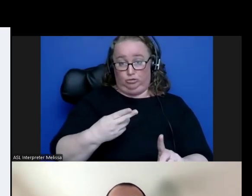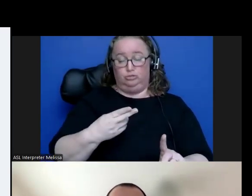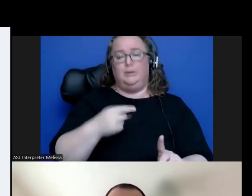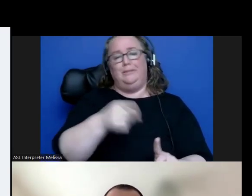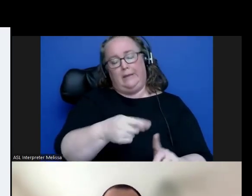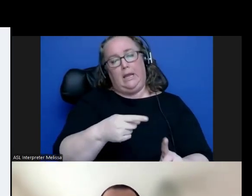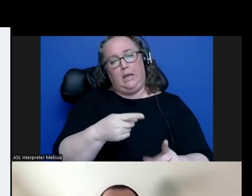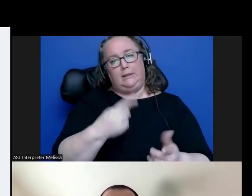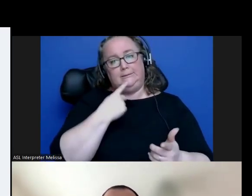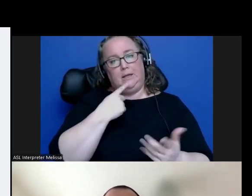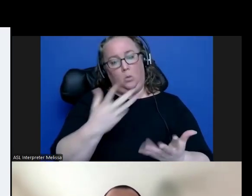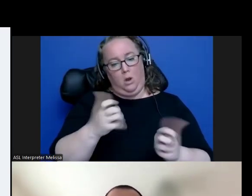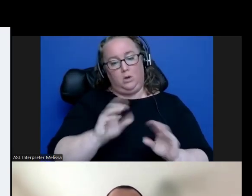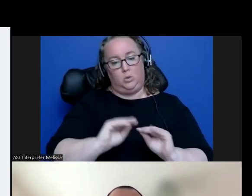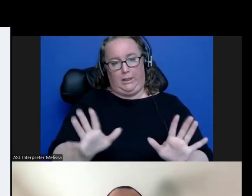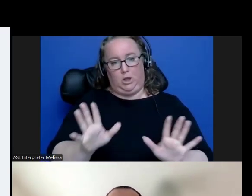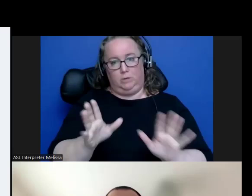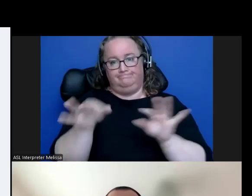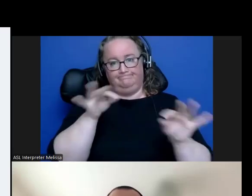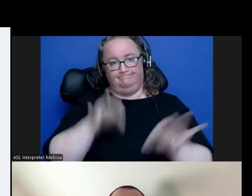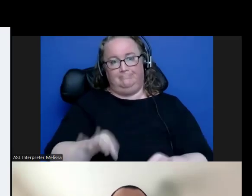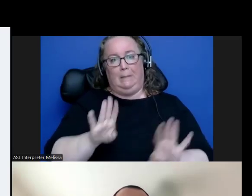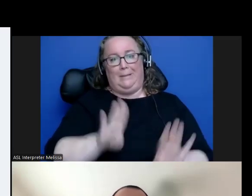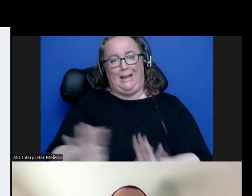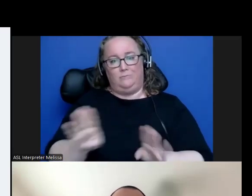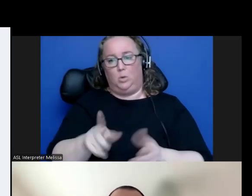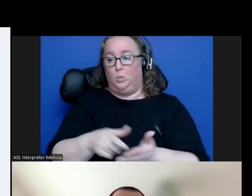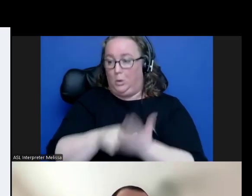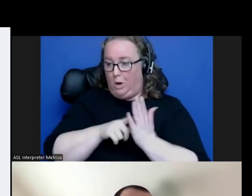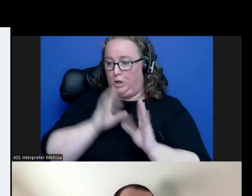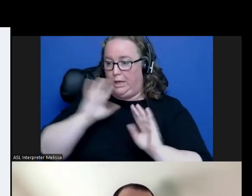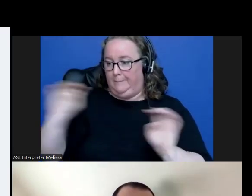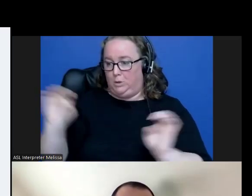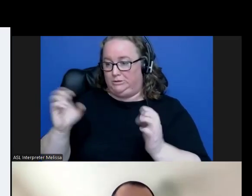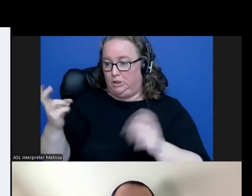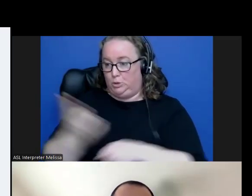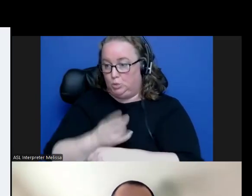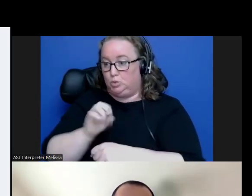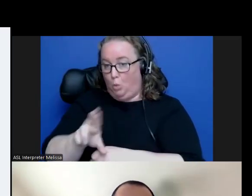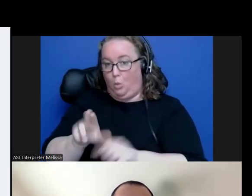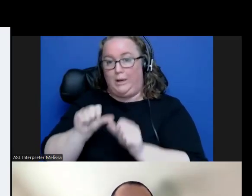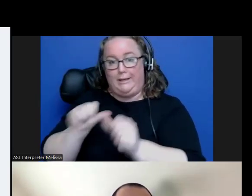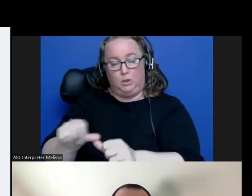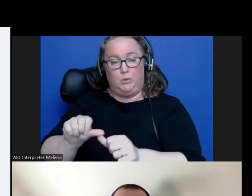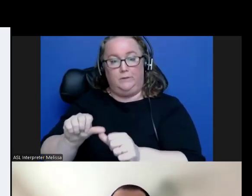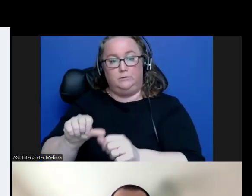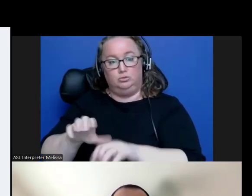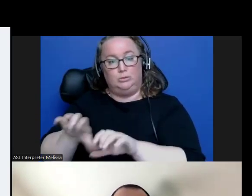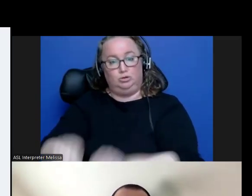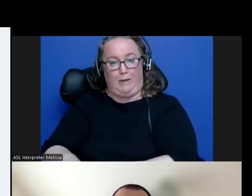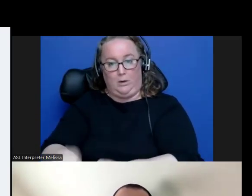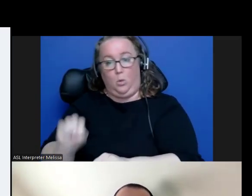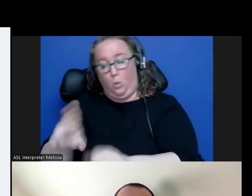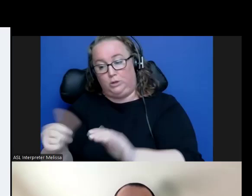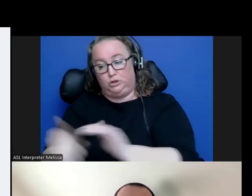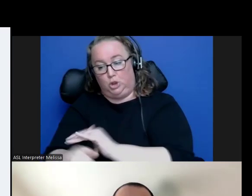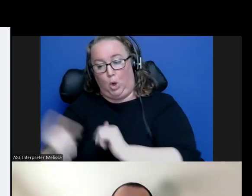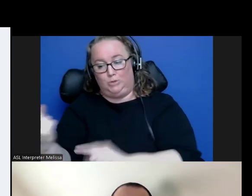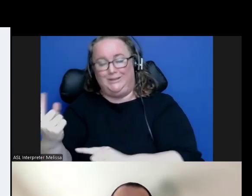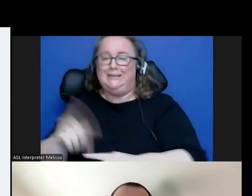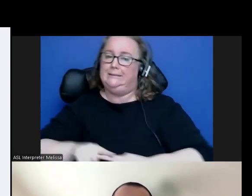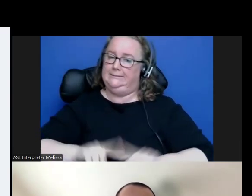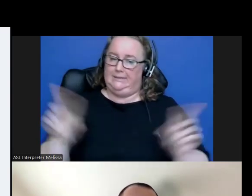to describe behavior requiring emergency use and continuation of restraint and seclusion. Again, very different from